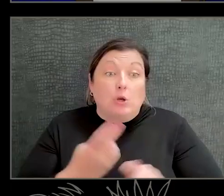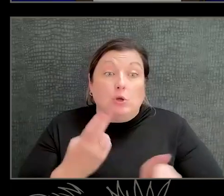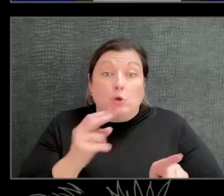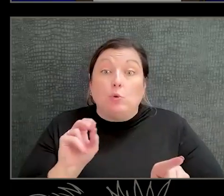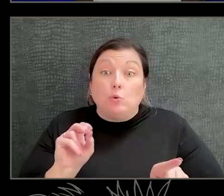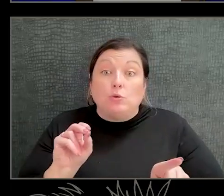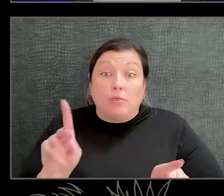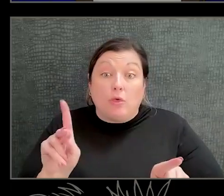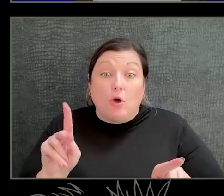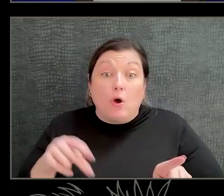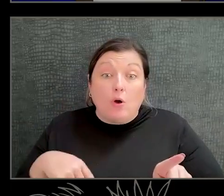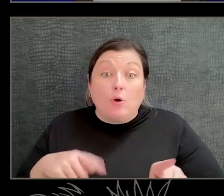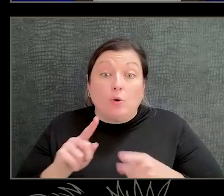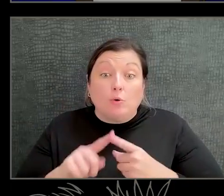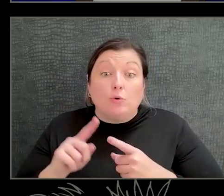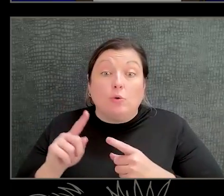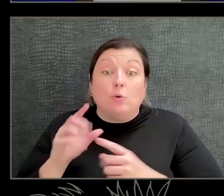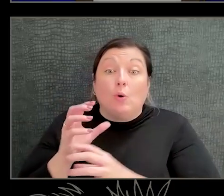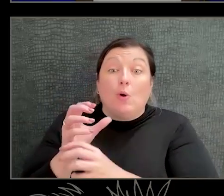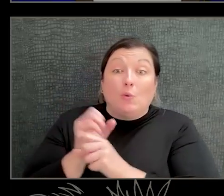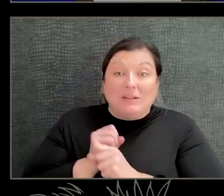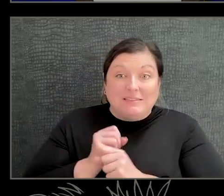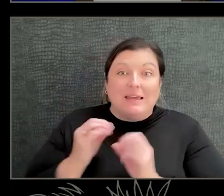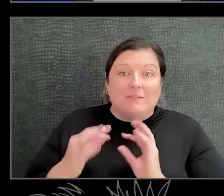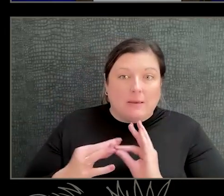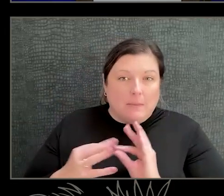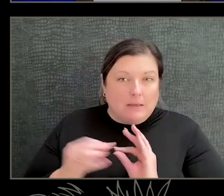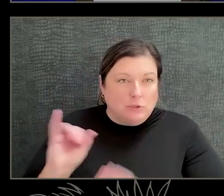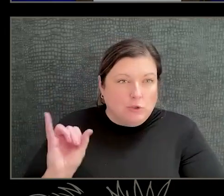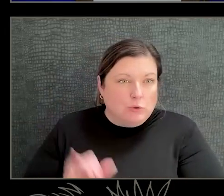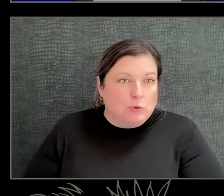handling receiving messages.